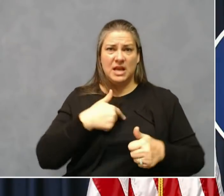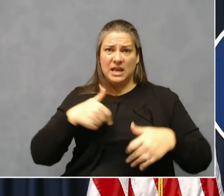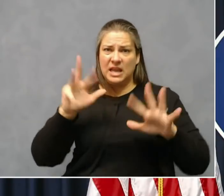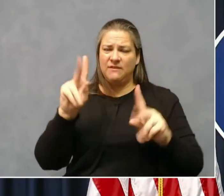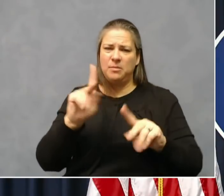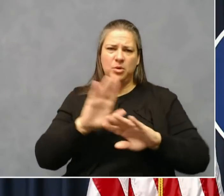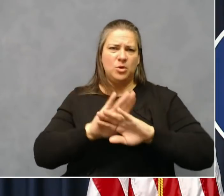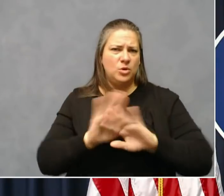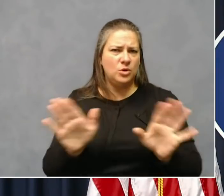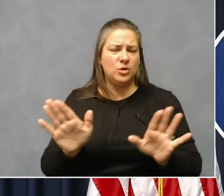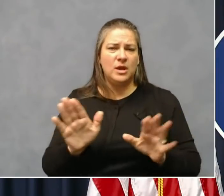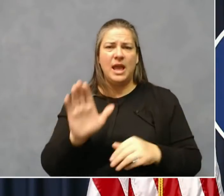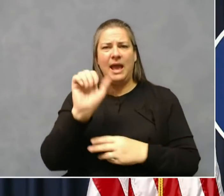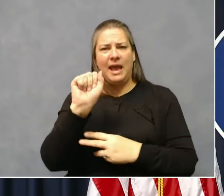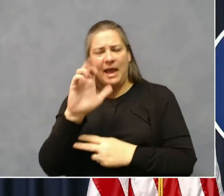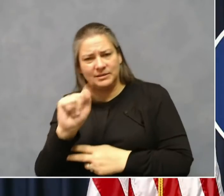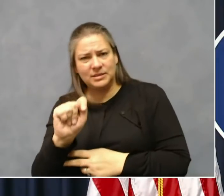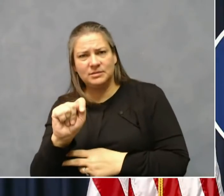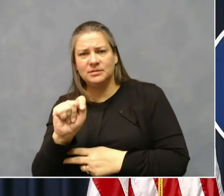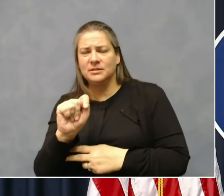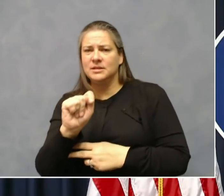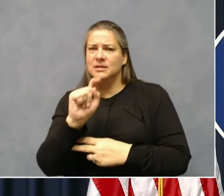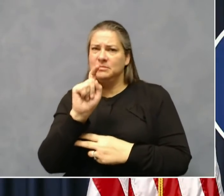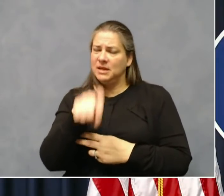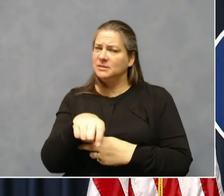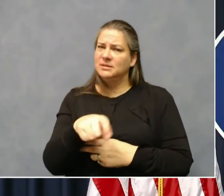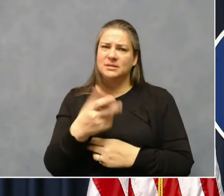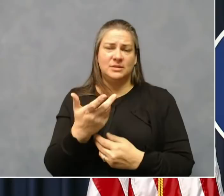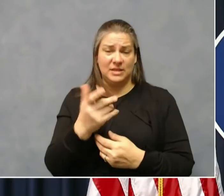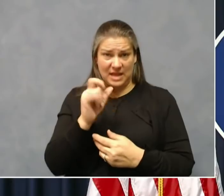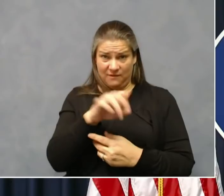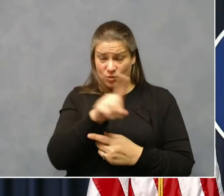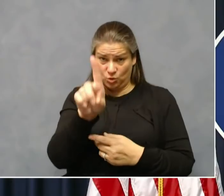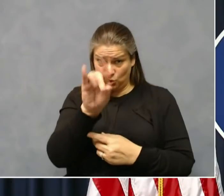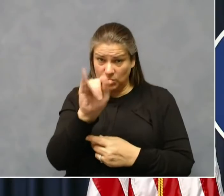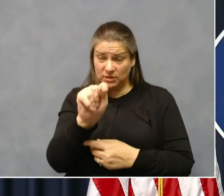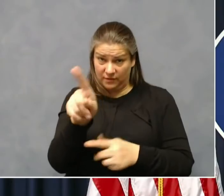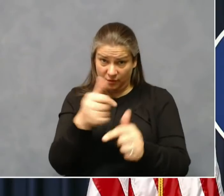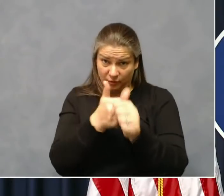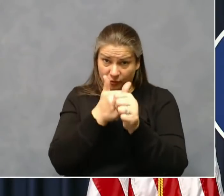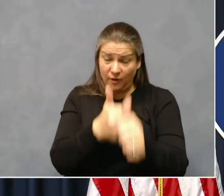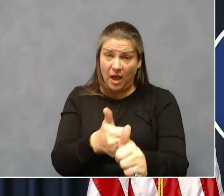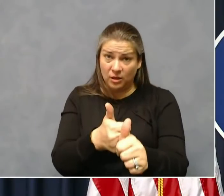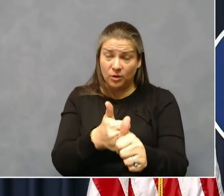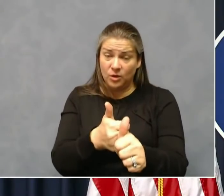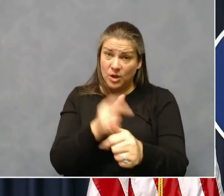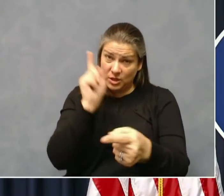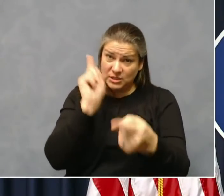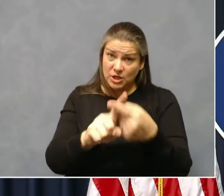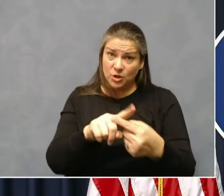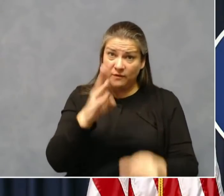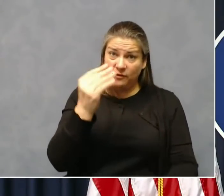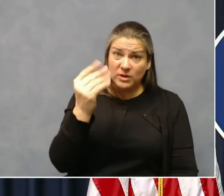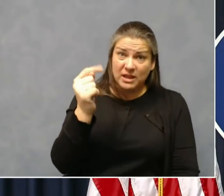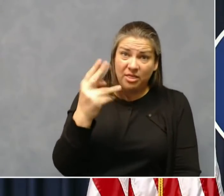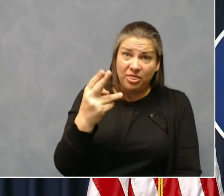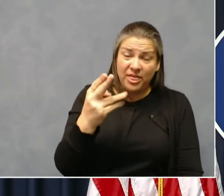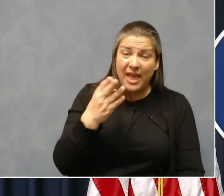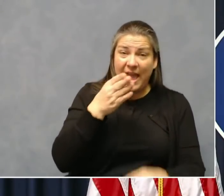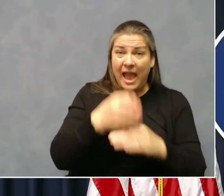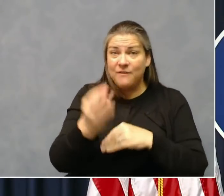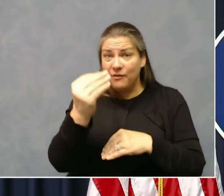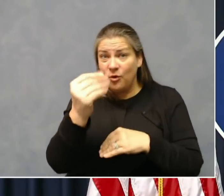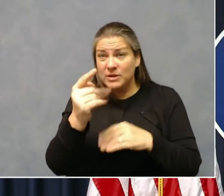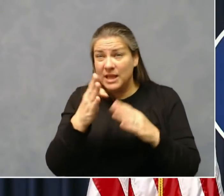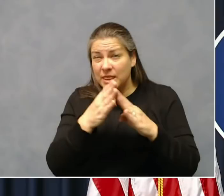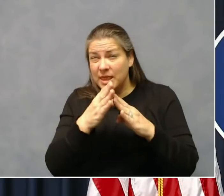tough, inaction's deadly. So if everybody will do their part up to the 14th, do their part after the 14th, and everything else we have